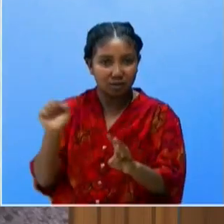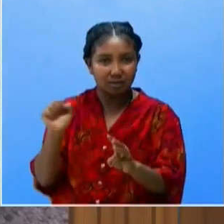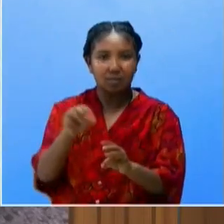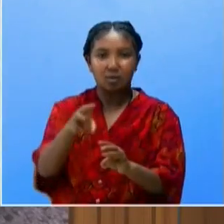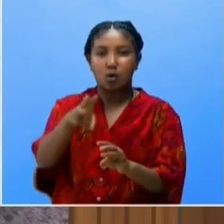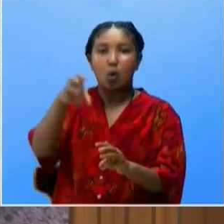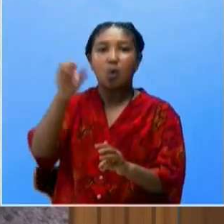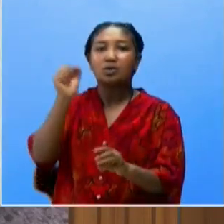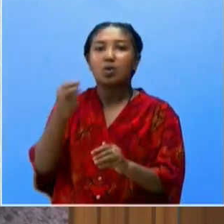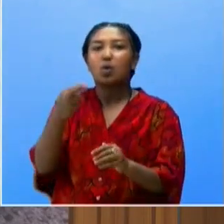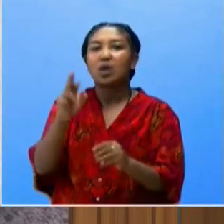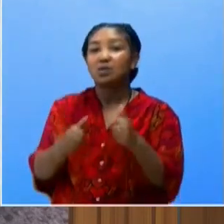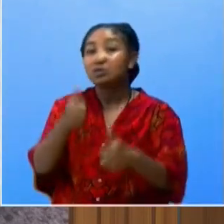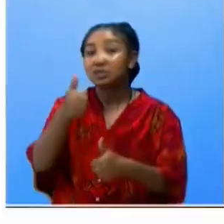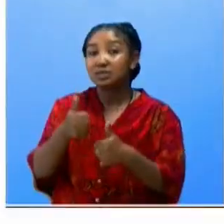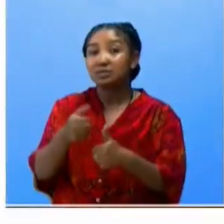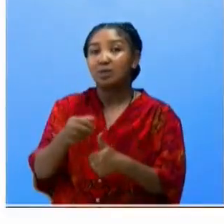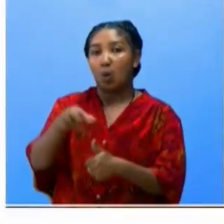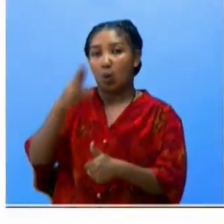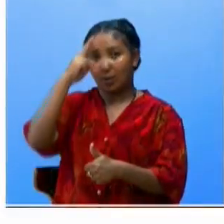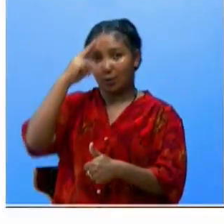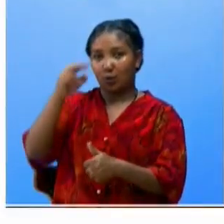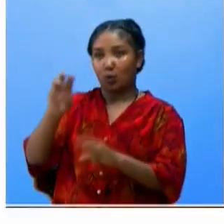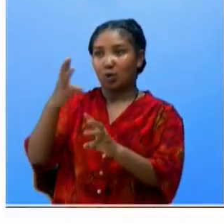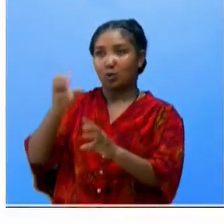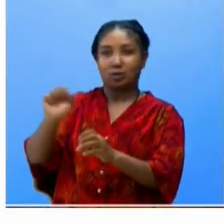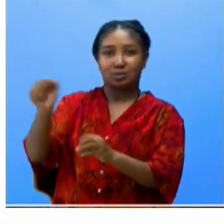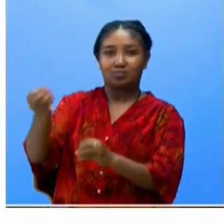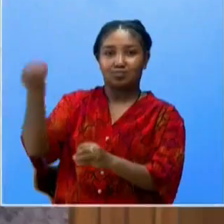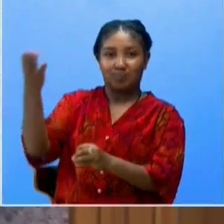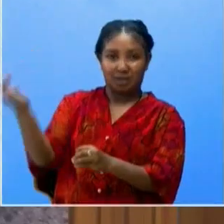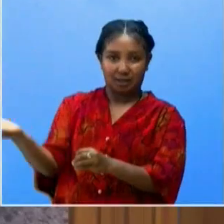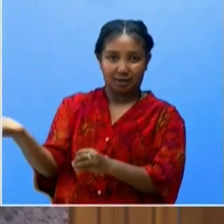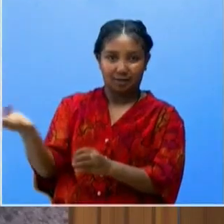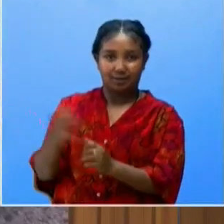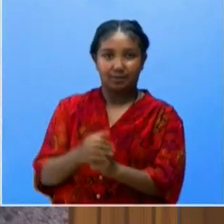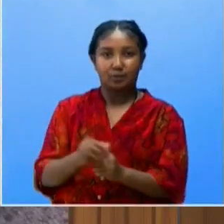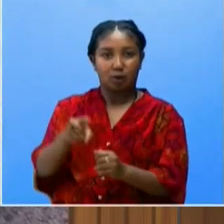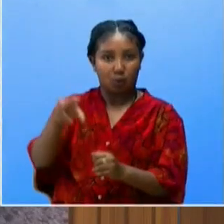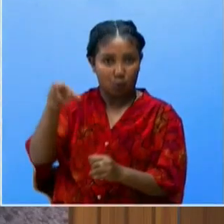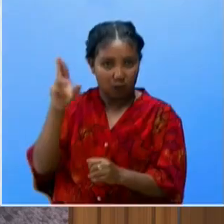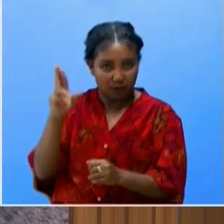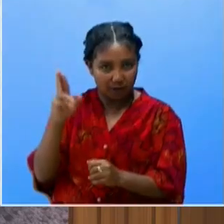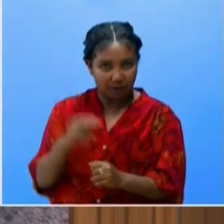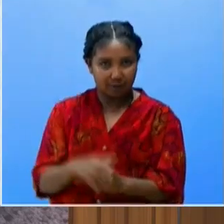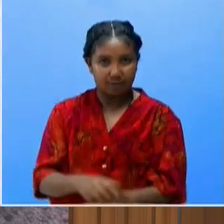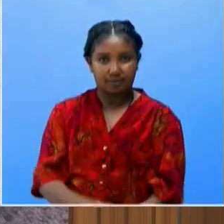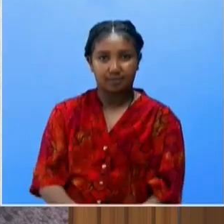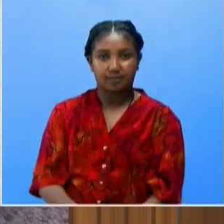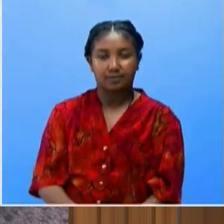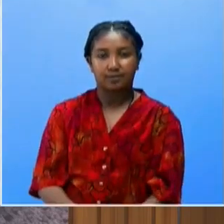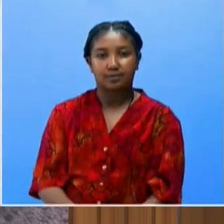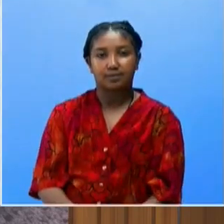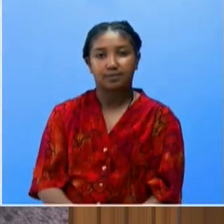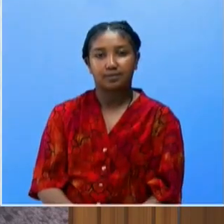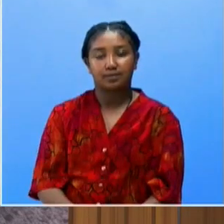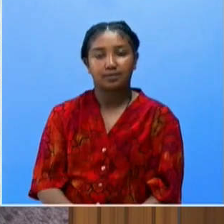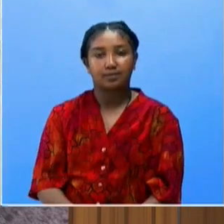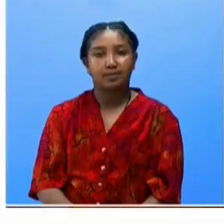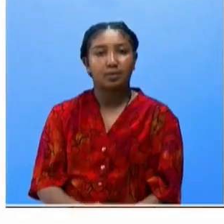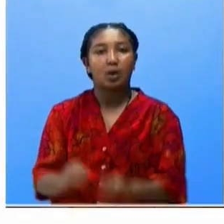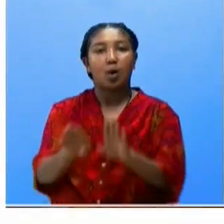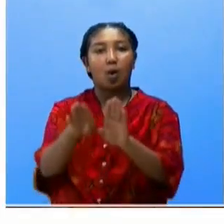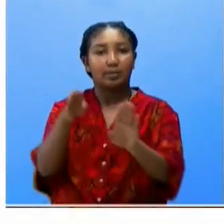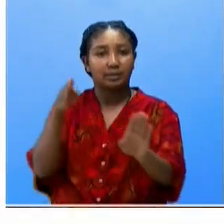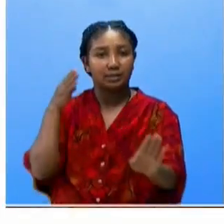was or where? Where? Because it is plural. Where? Yes?